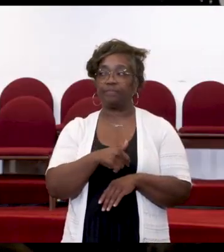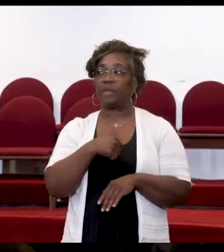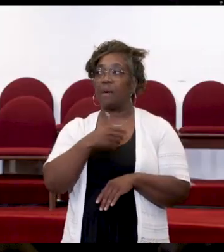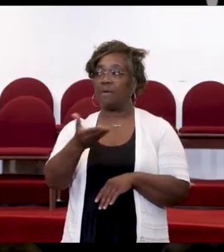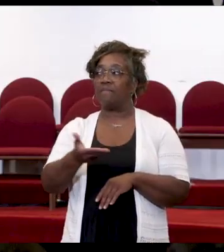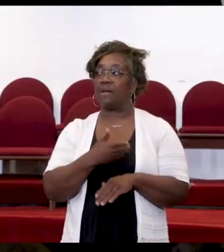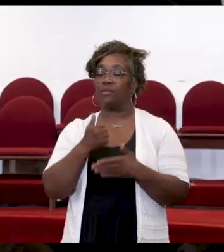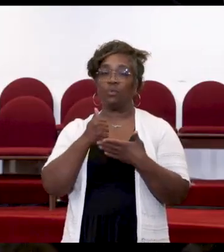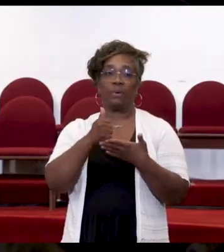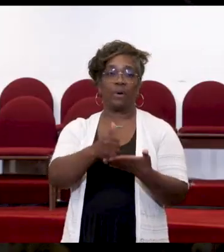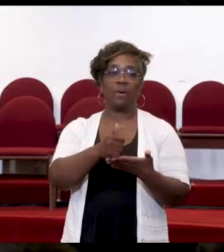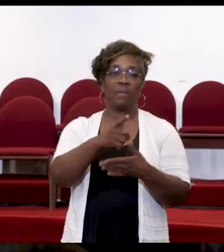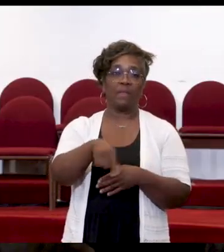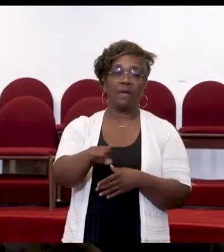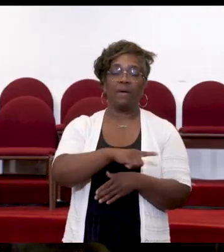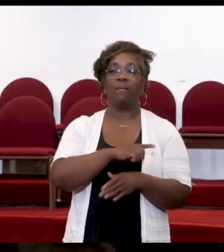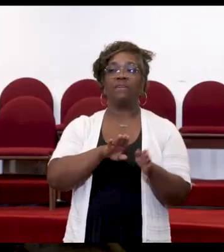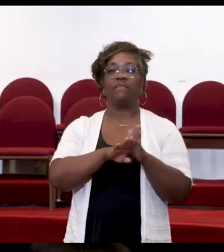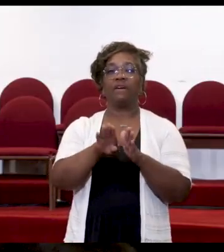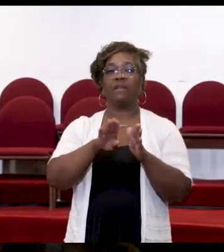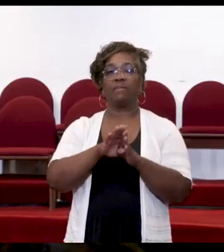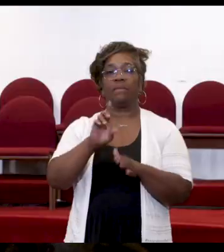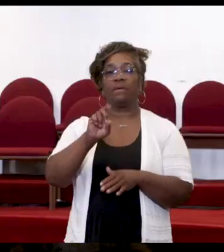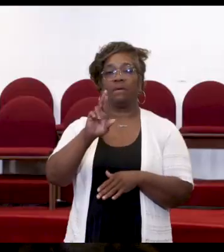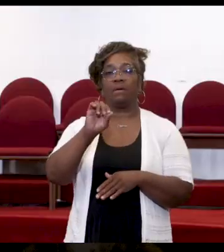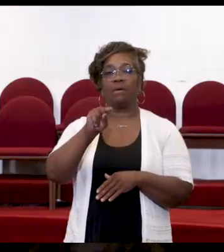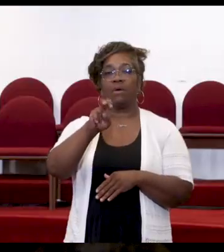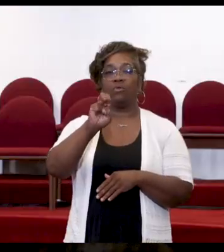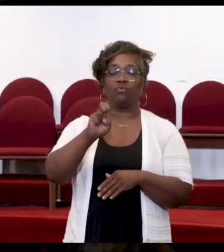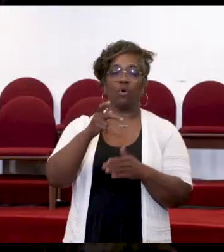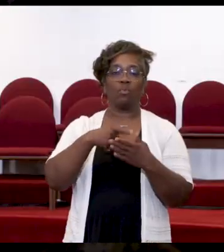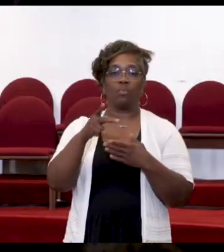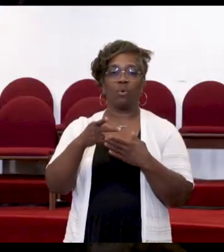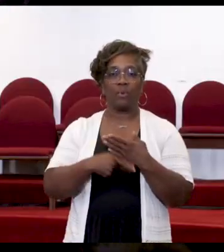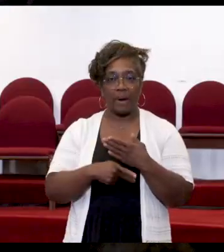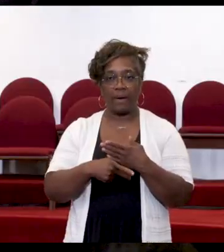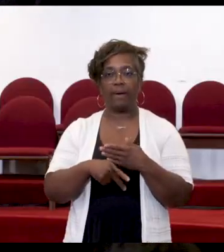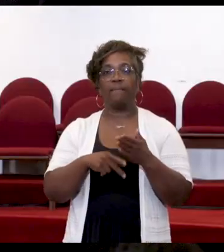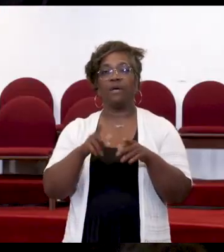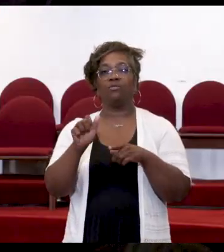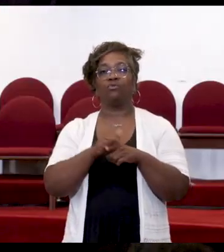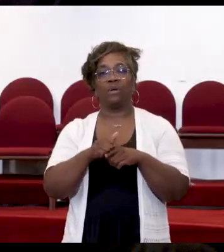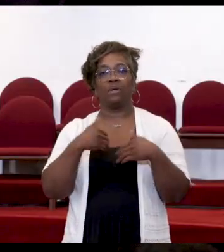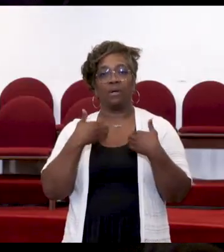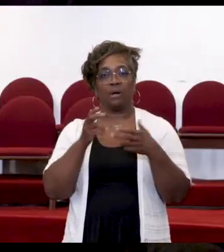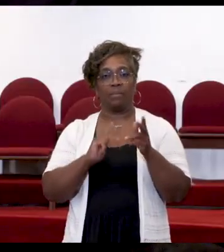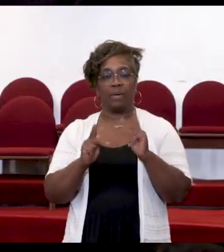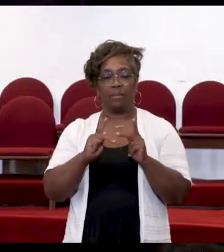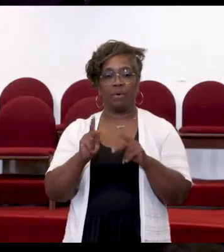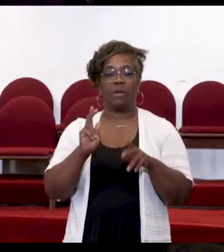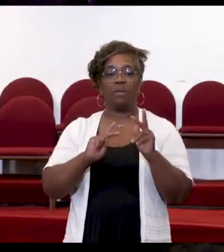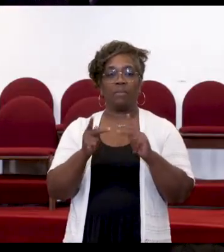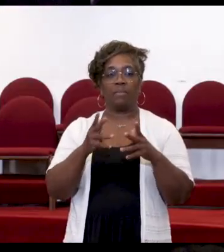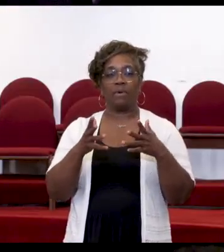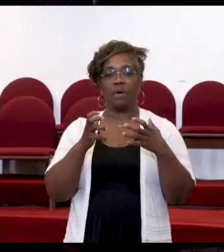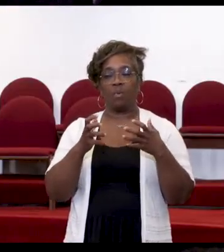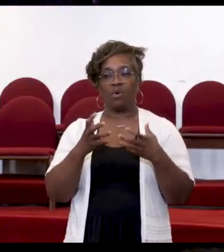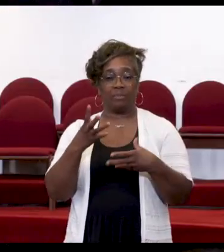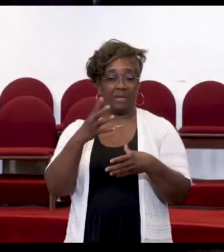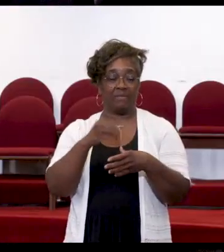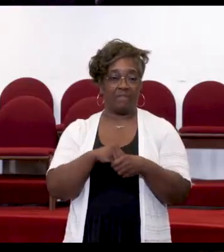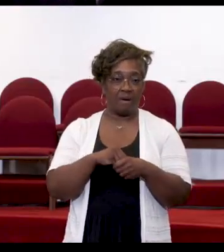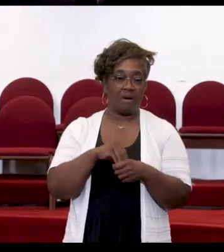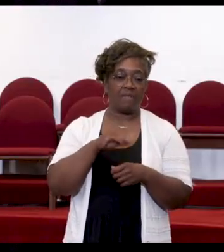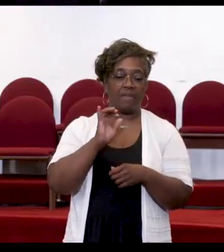help them develop the drone program and train the young folks and folks that are wanting to get into those fields. Yeah.